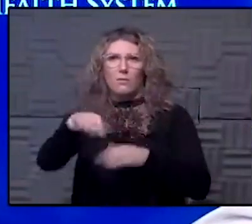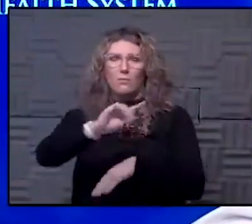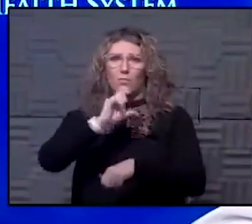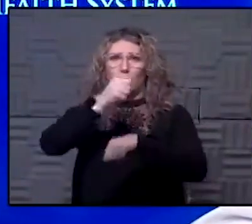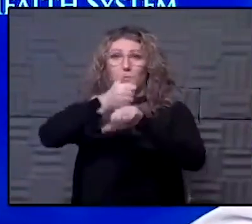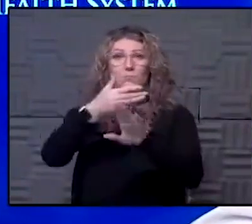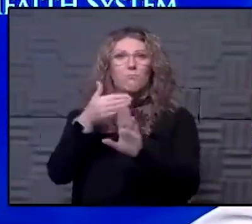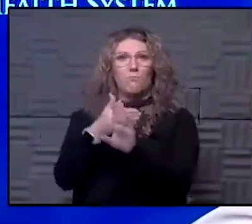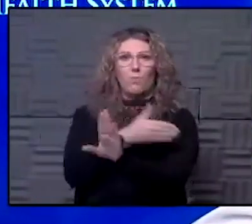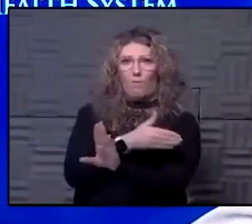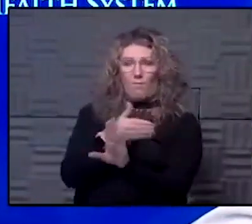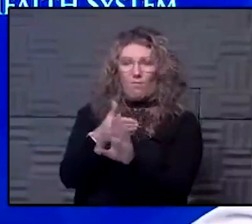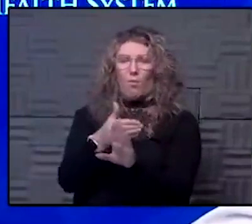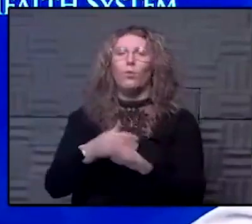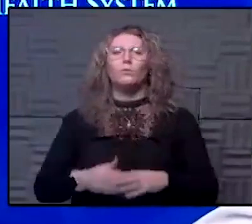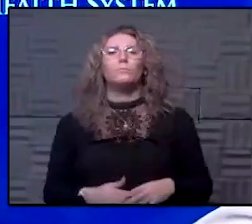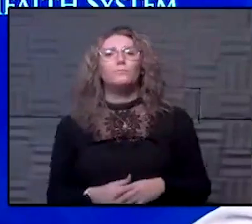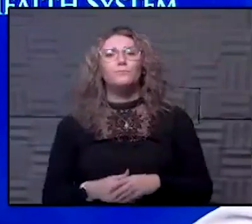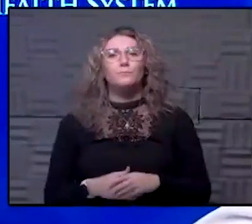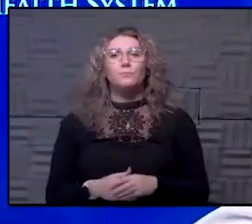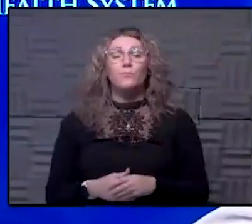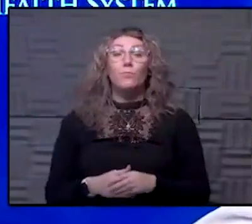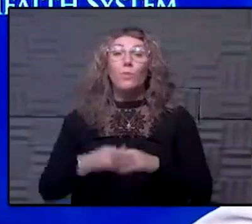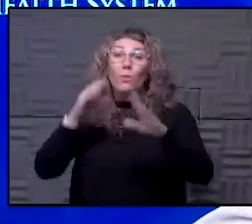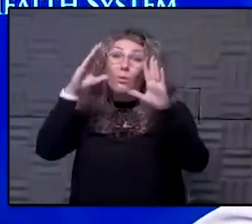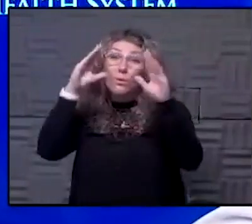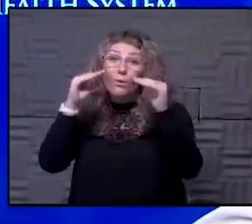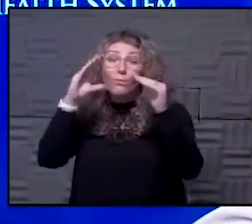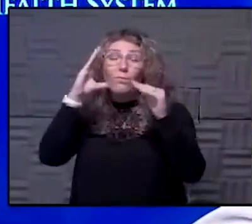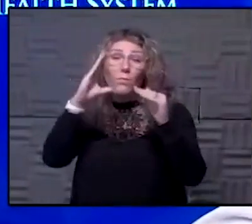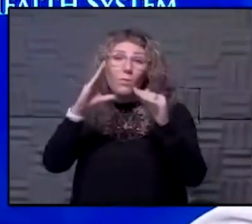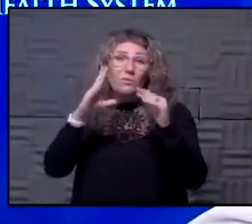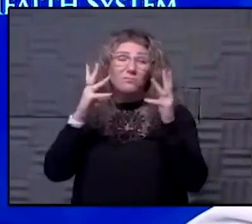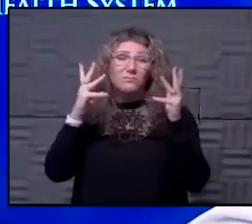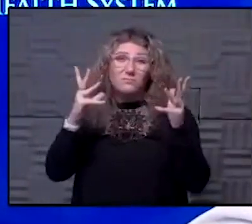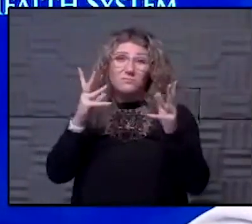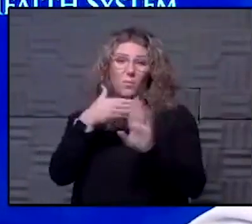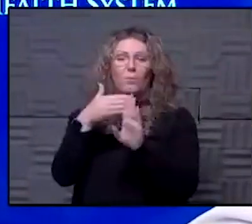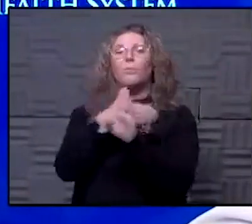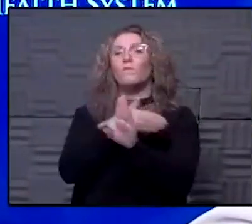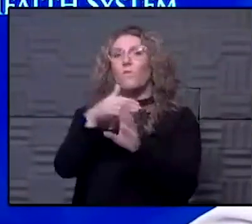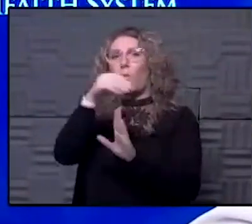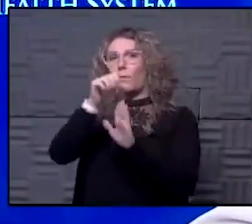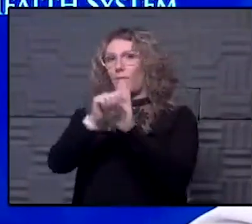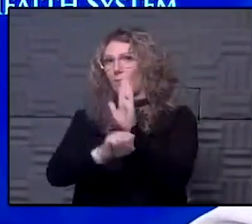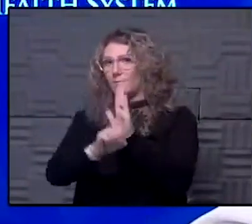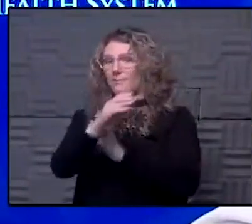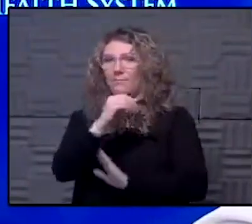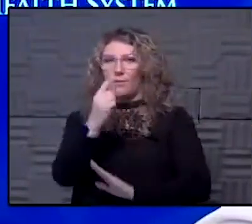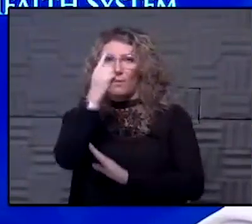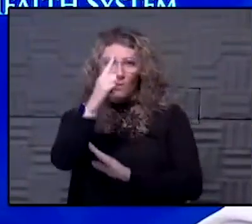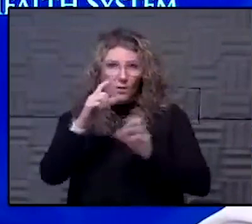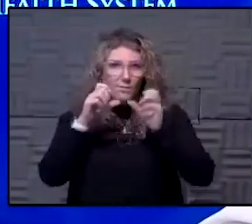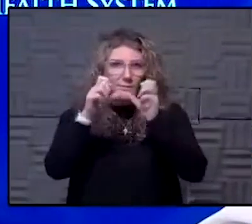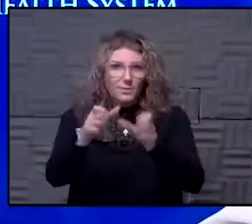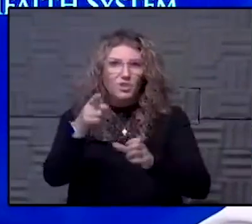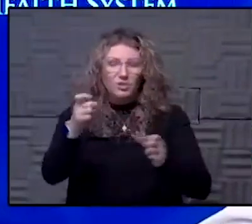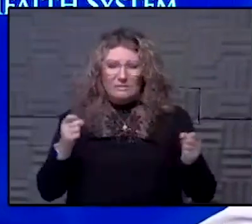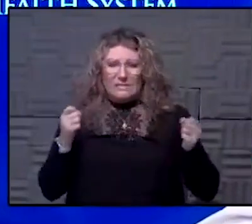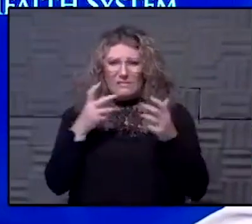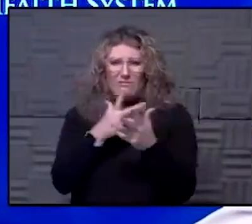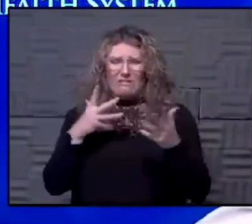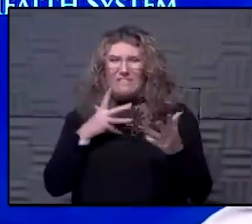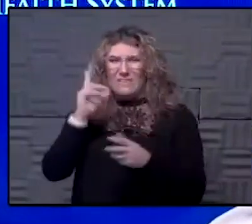place before, and the hope that they were going to be able to get before the state did, and thought they would continue. She was afraid a little